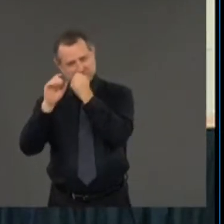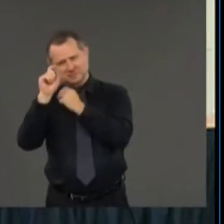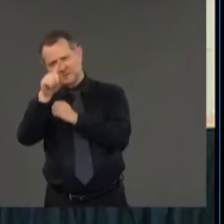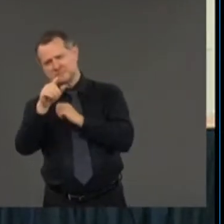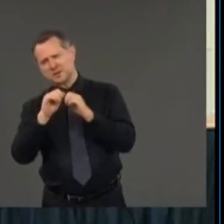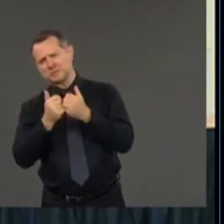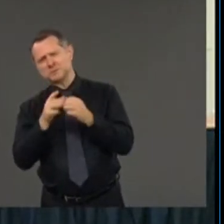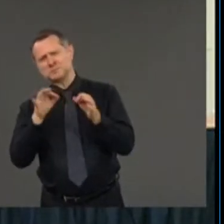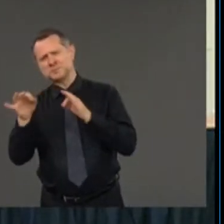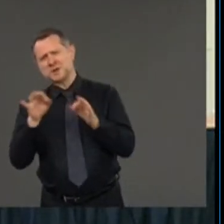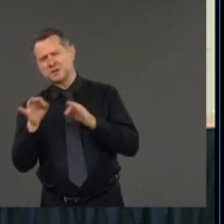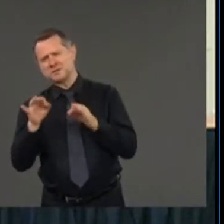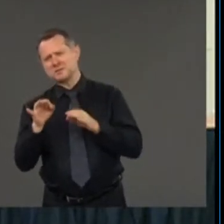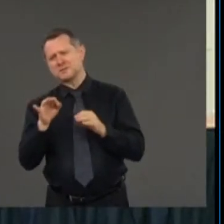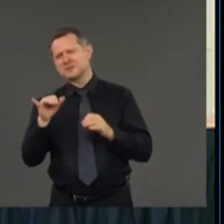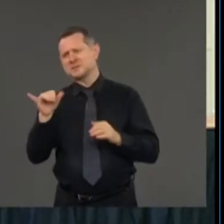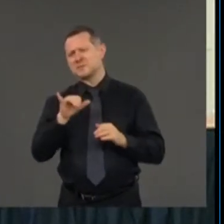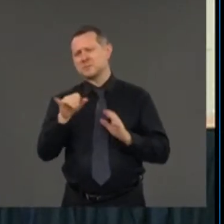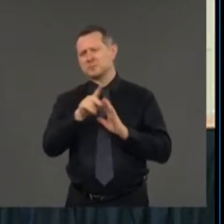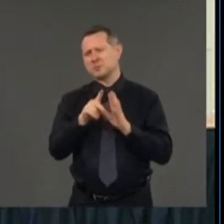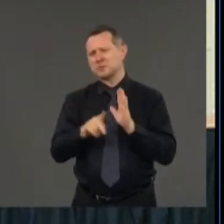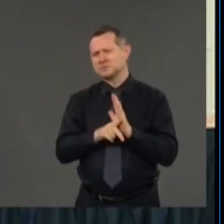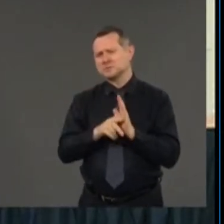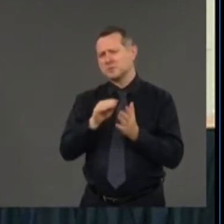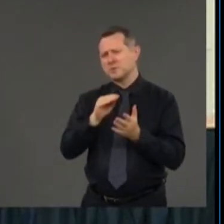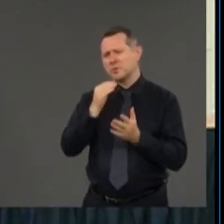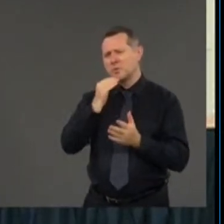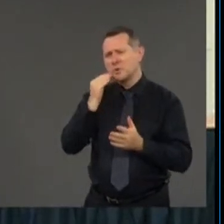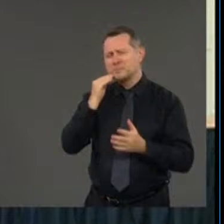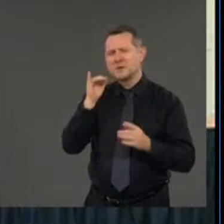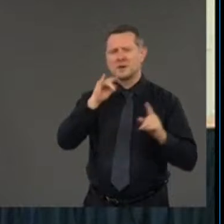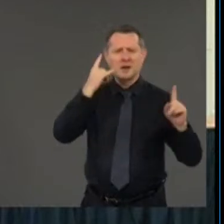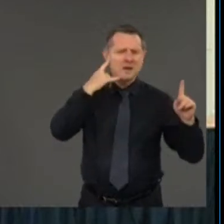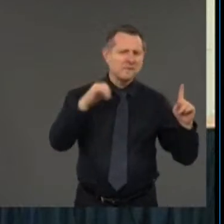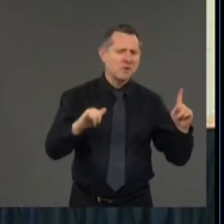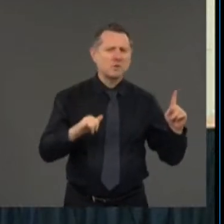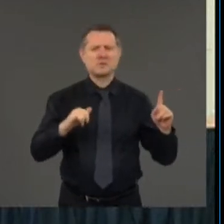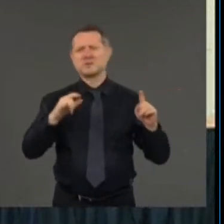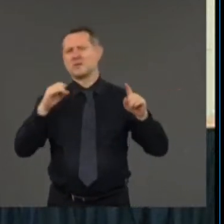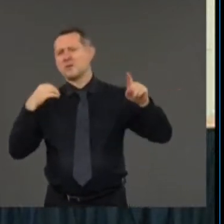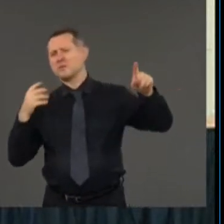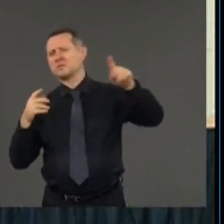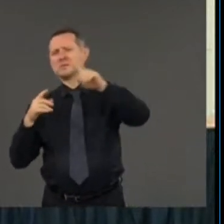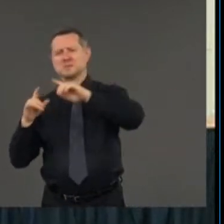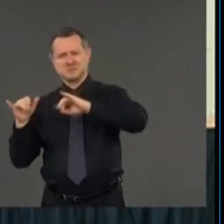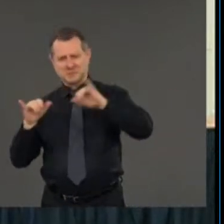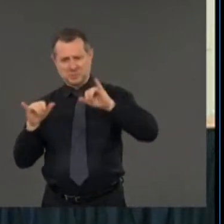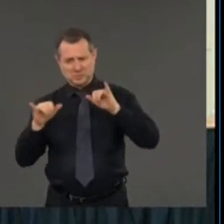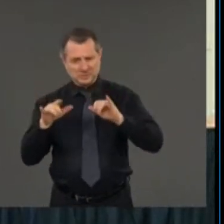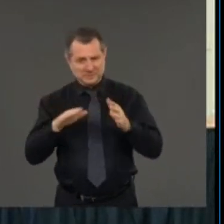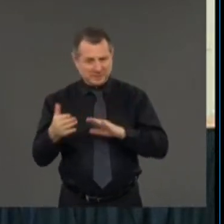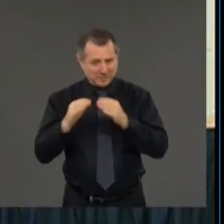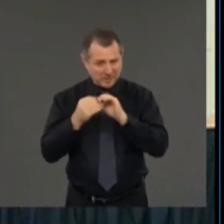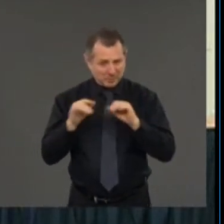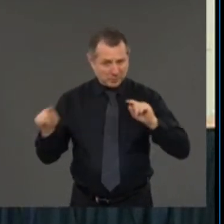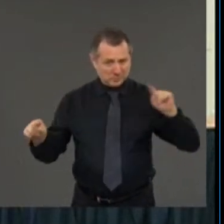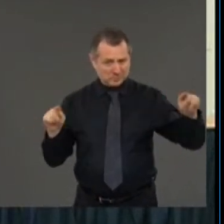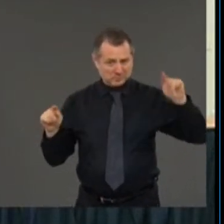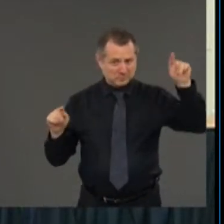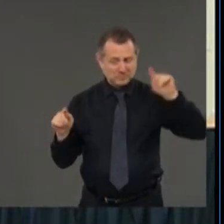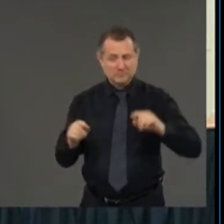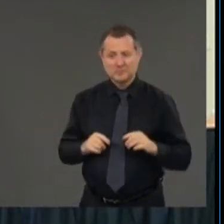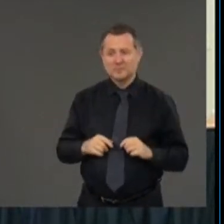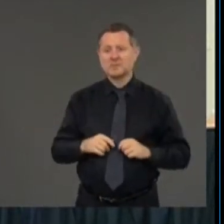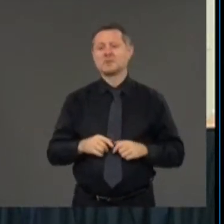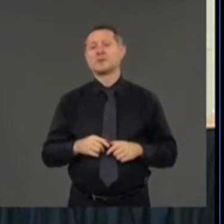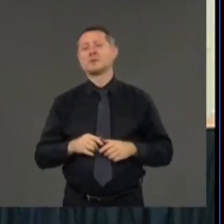a similar policy with nursing home admissions? California, Michigan, having very similar death rates to New York compared to states that didn't, such as Florida.